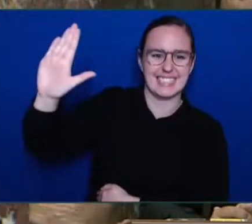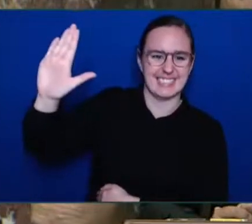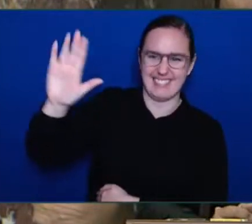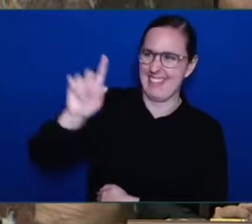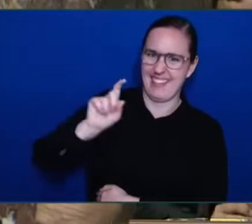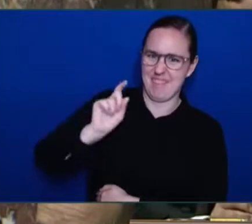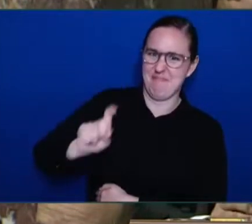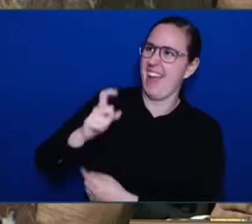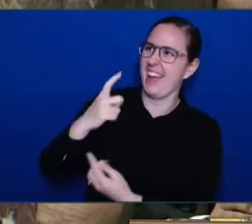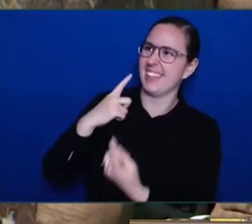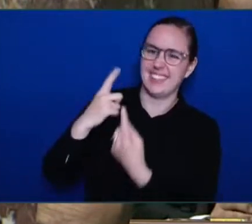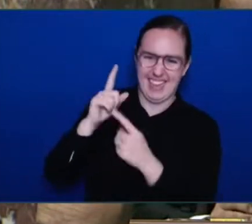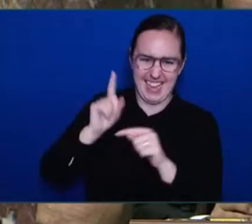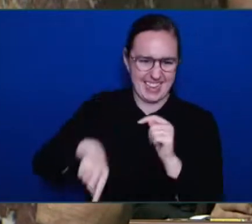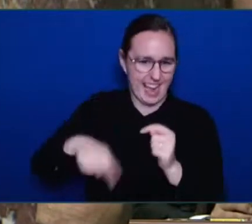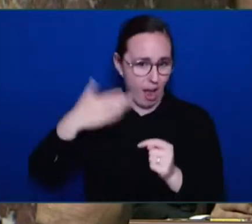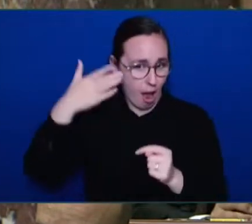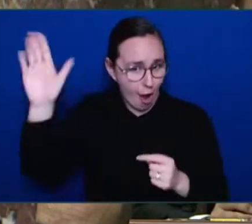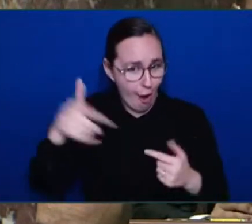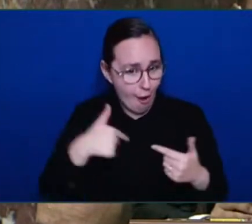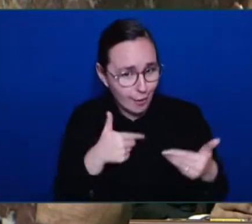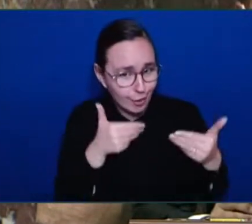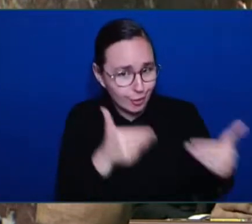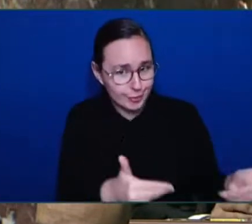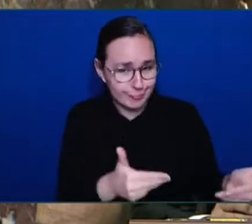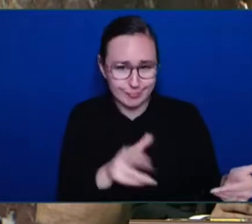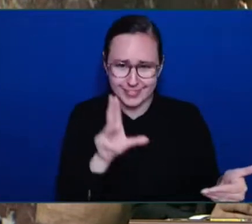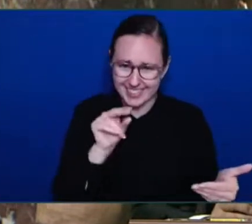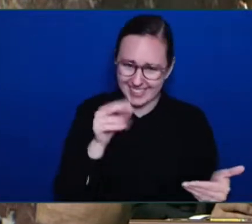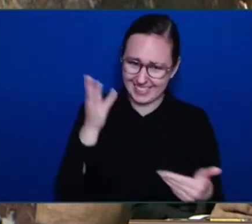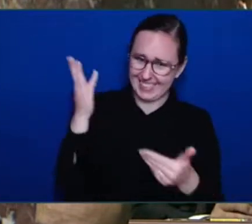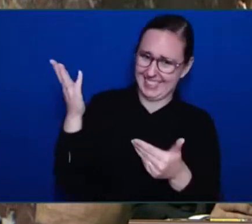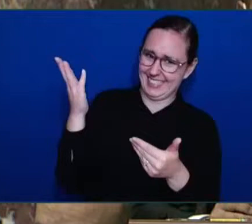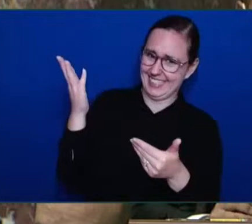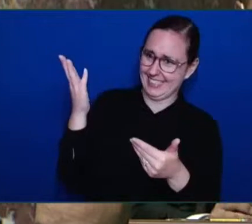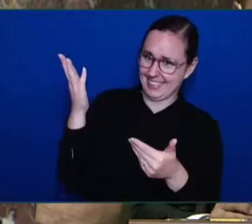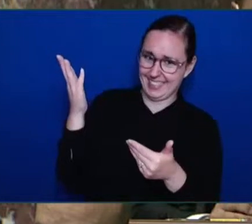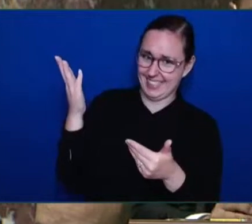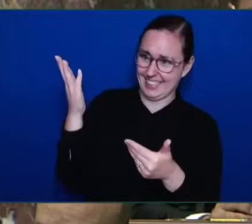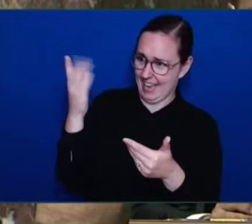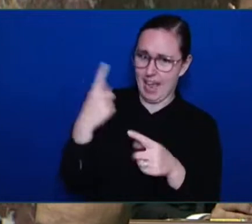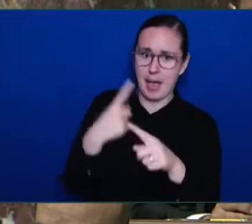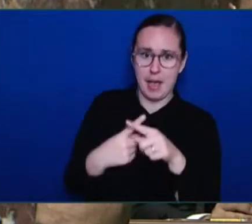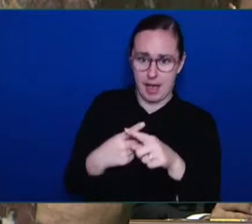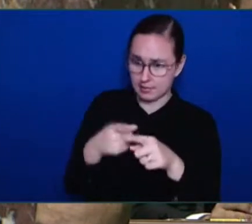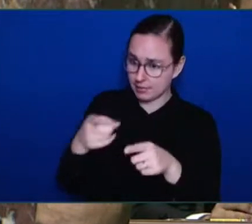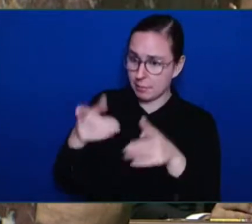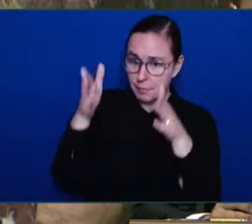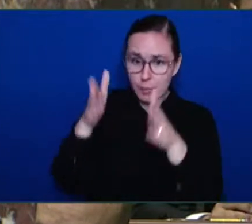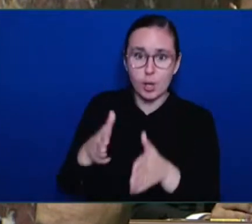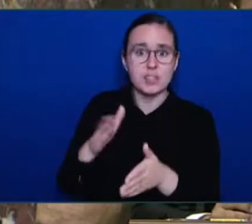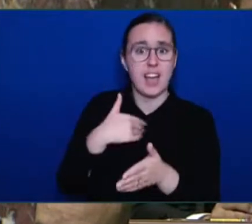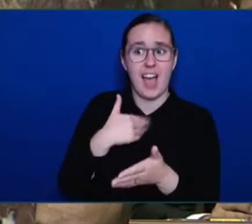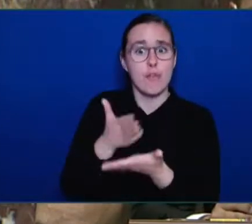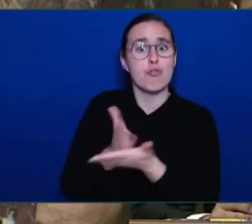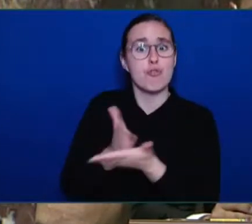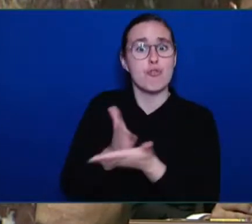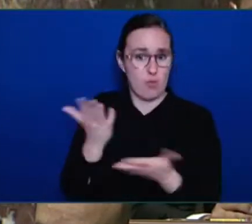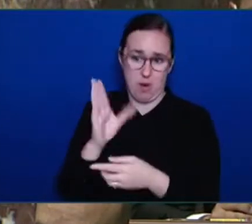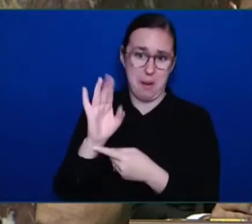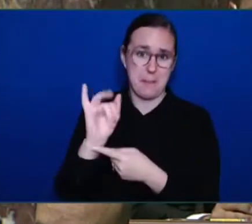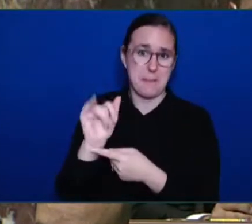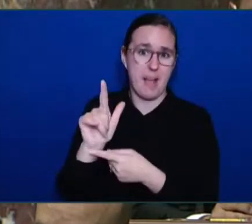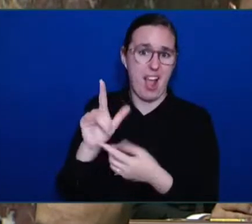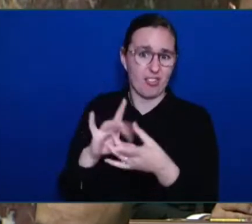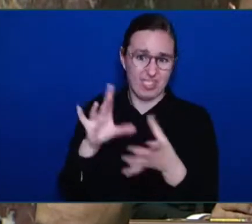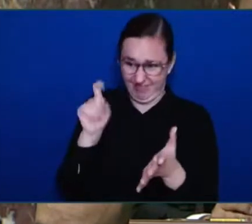our country. Perhaps the member for Abbotsford West might advise the honourable member of that reality as well. I intend to go next week,